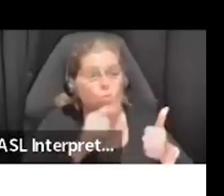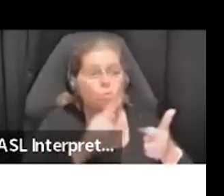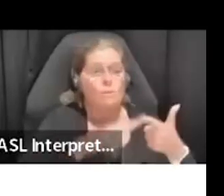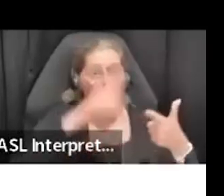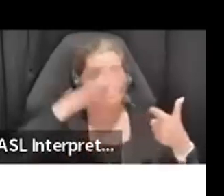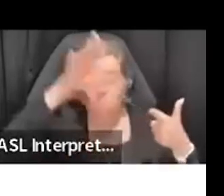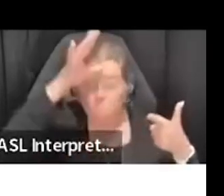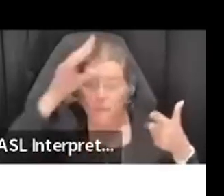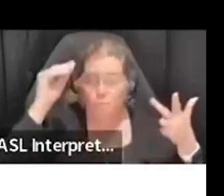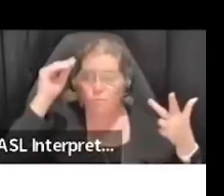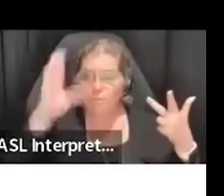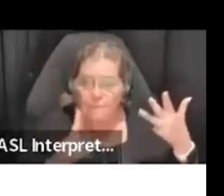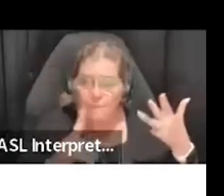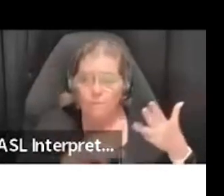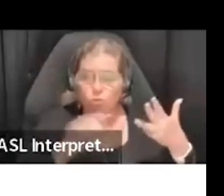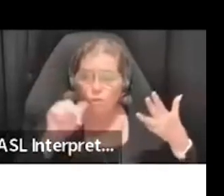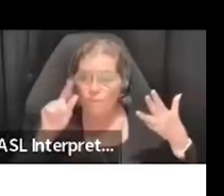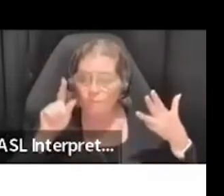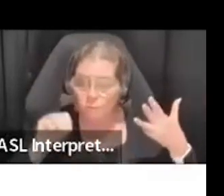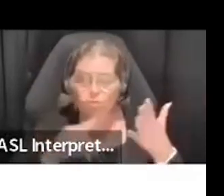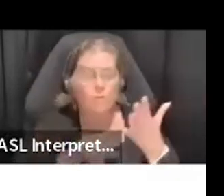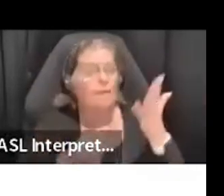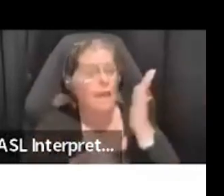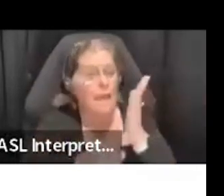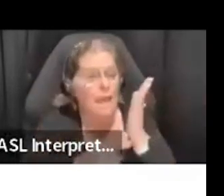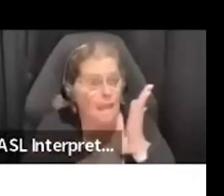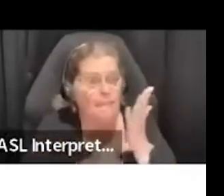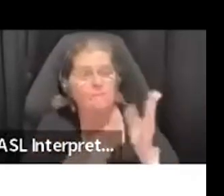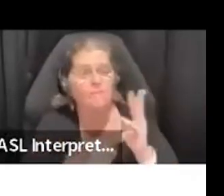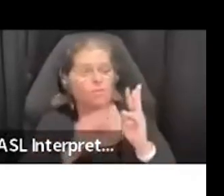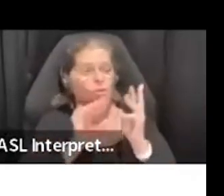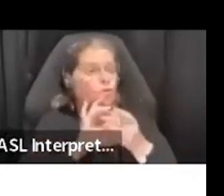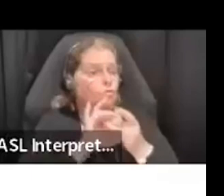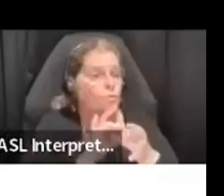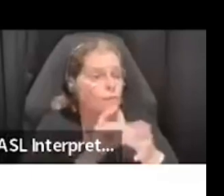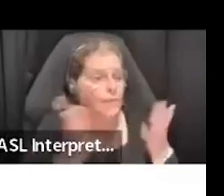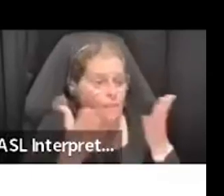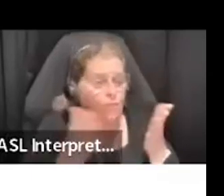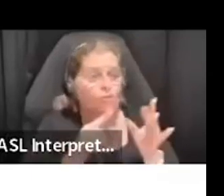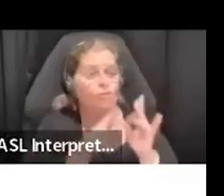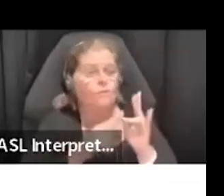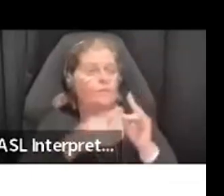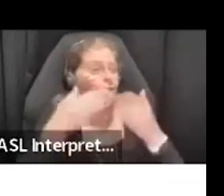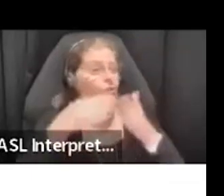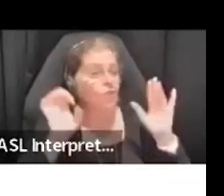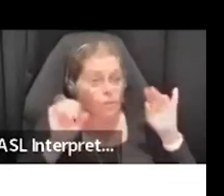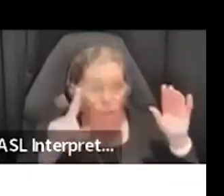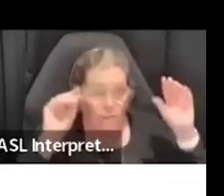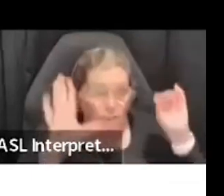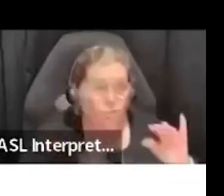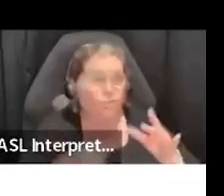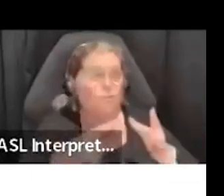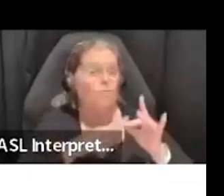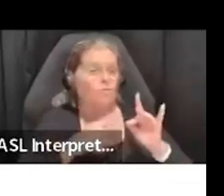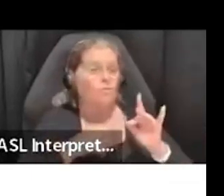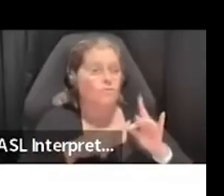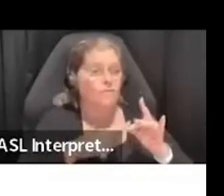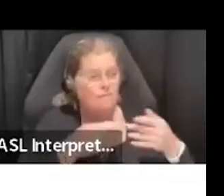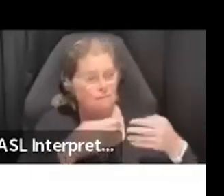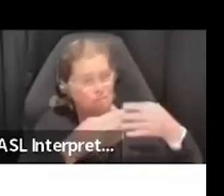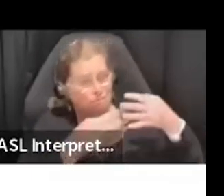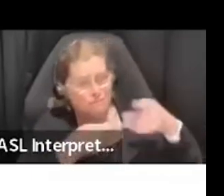teachers, administrators, paraprofessionals, related service providers, general education teachers. So we have